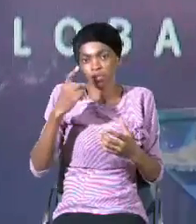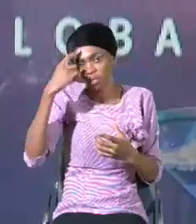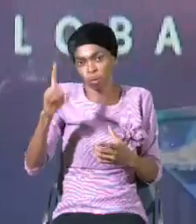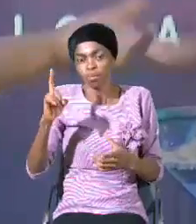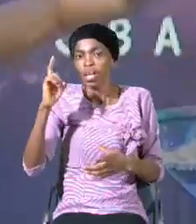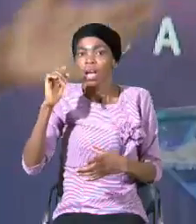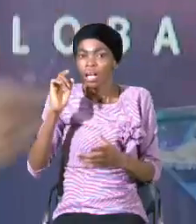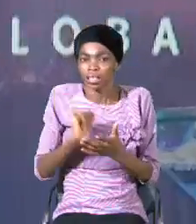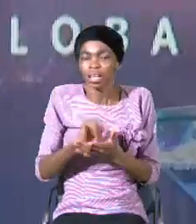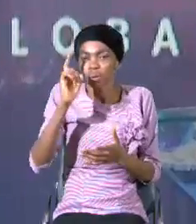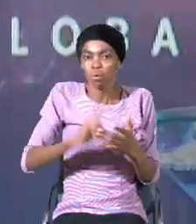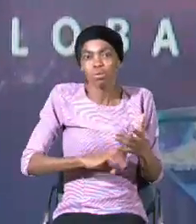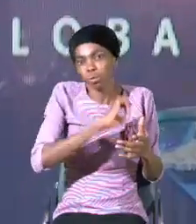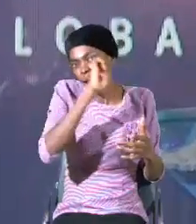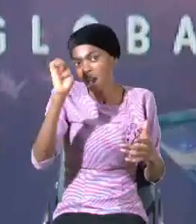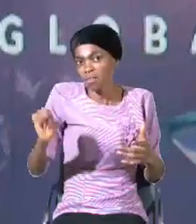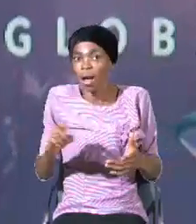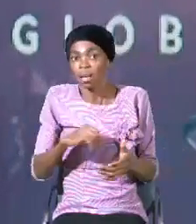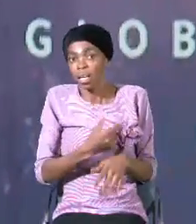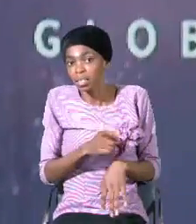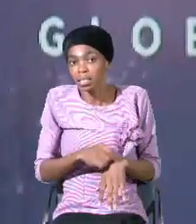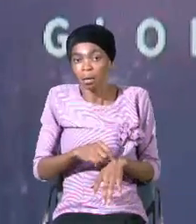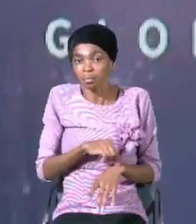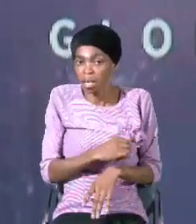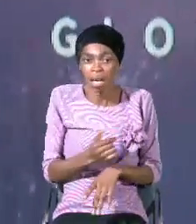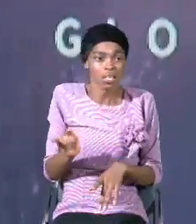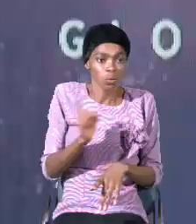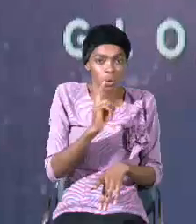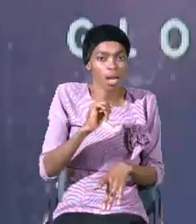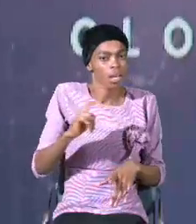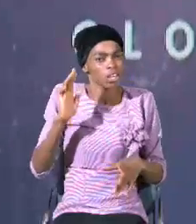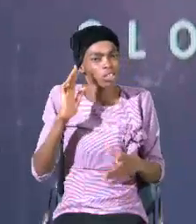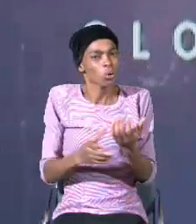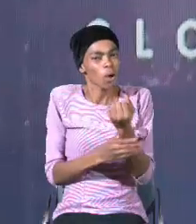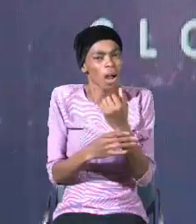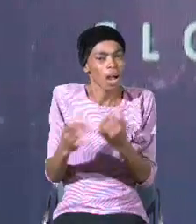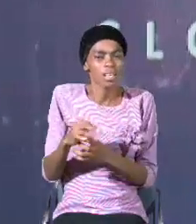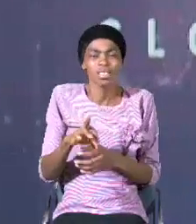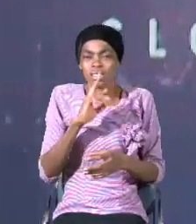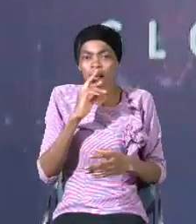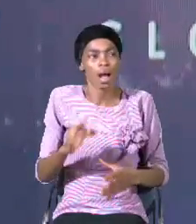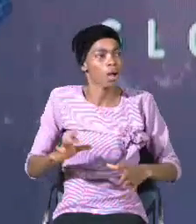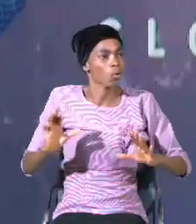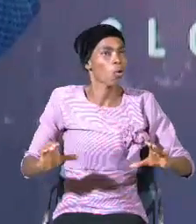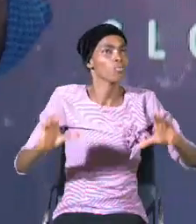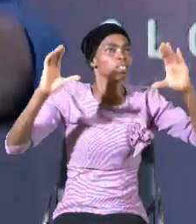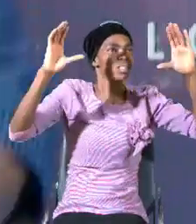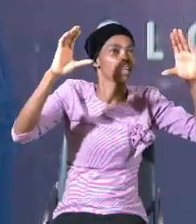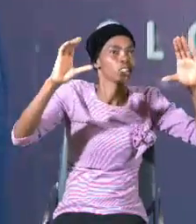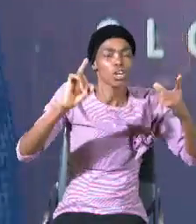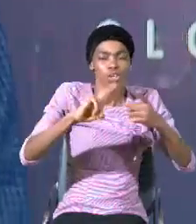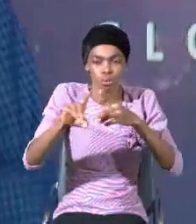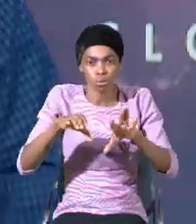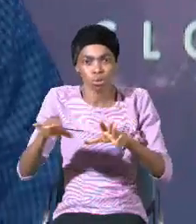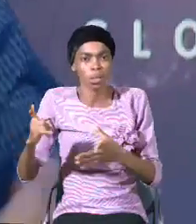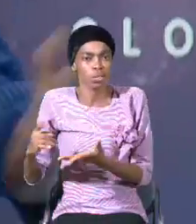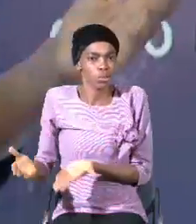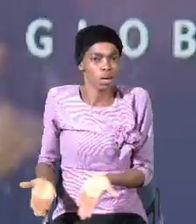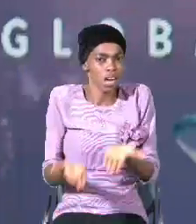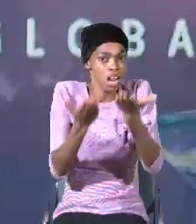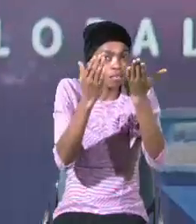time, whatsoever your hands are dedicated to doing, to lift you up to the place you ought to